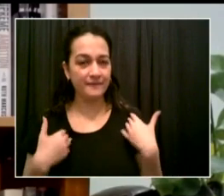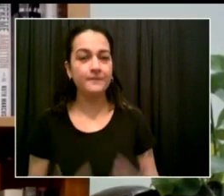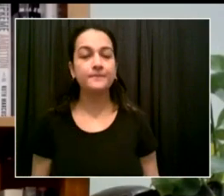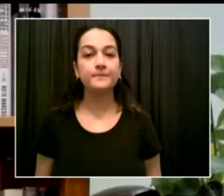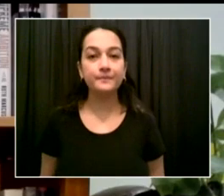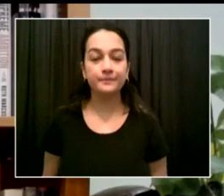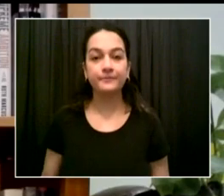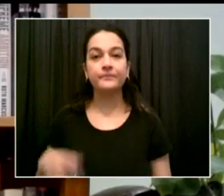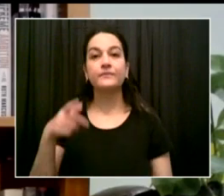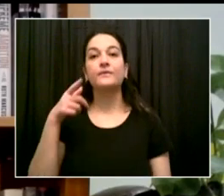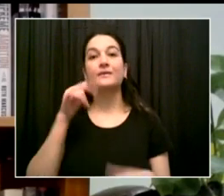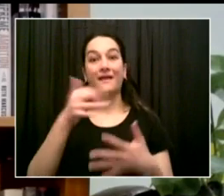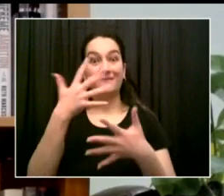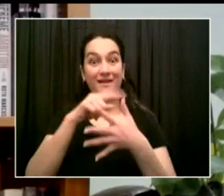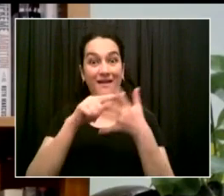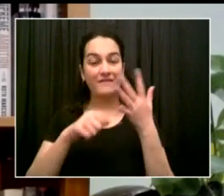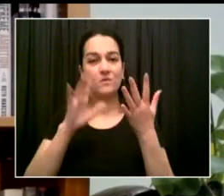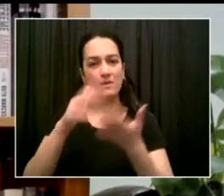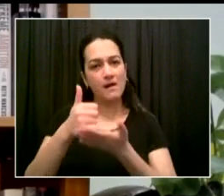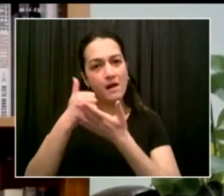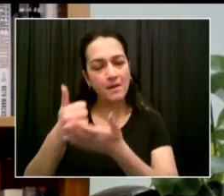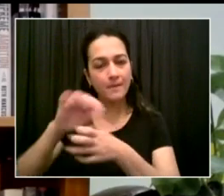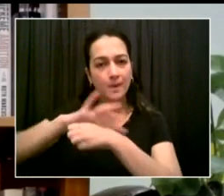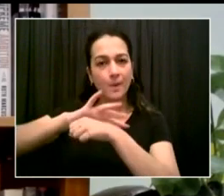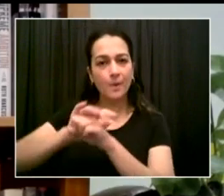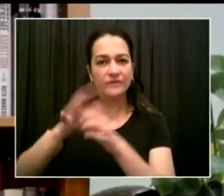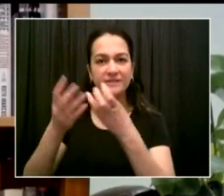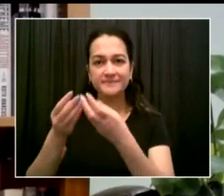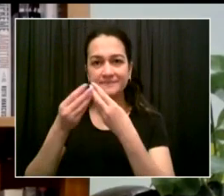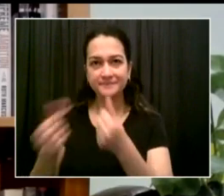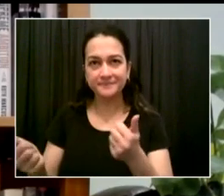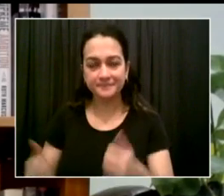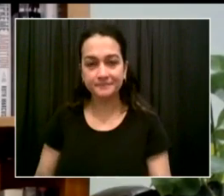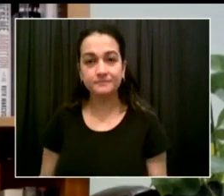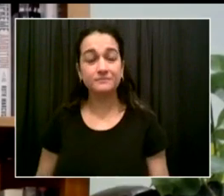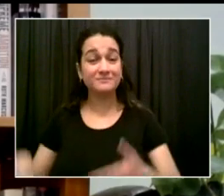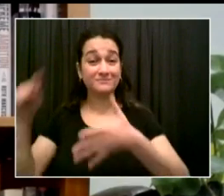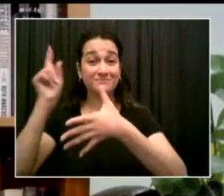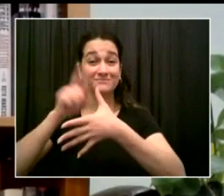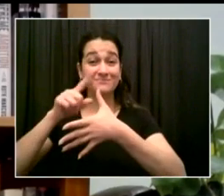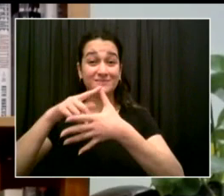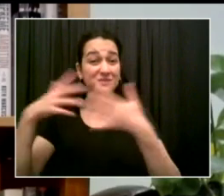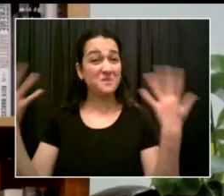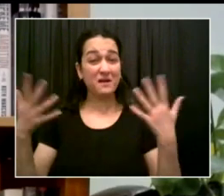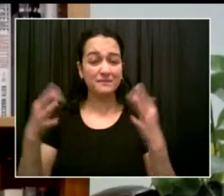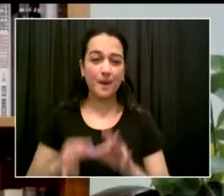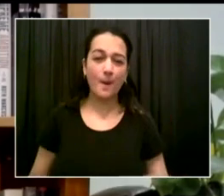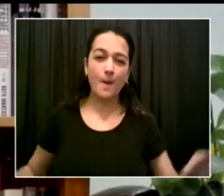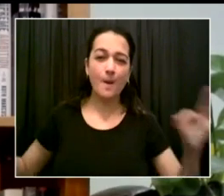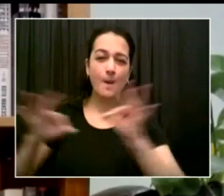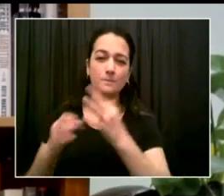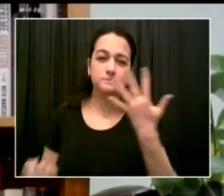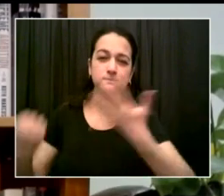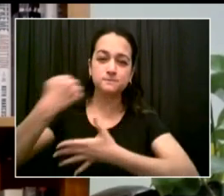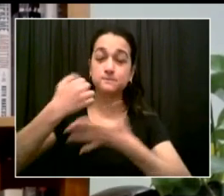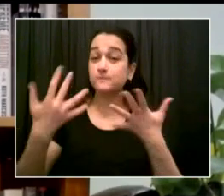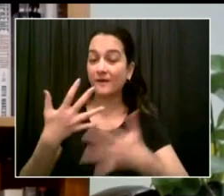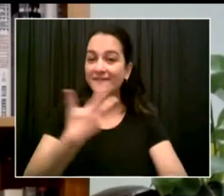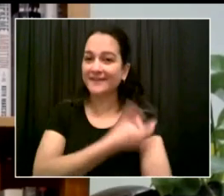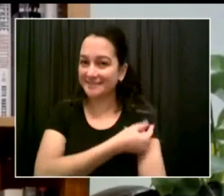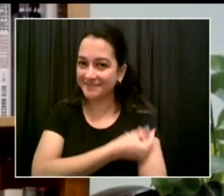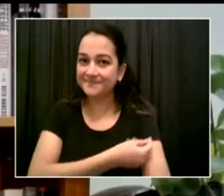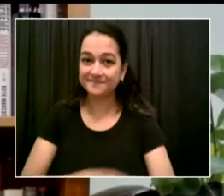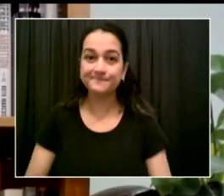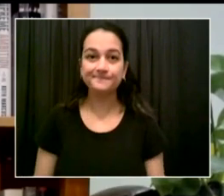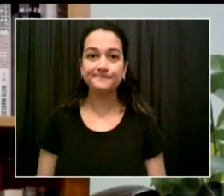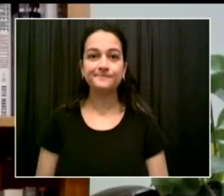this emergency is vaccinations. It's the fastest and it's the primary method we're going to get out of this, and no one should